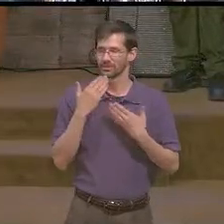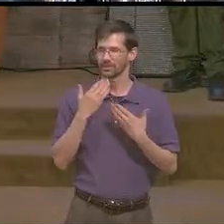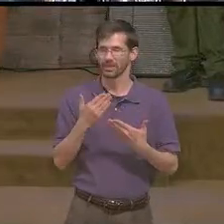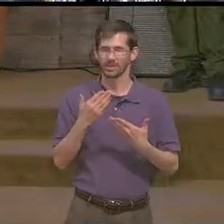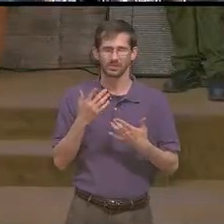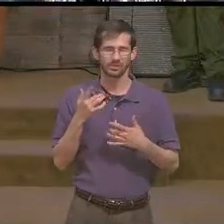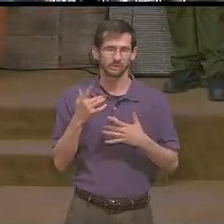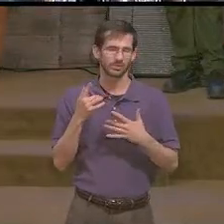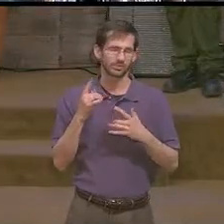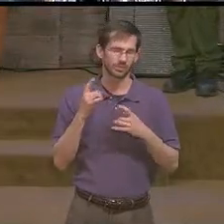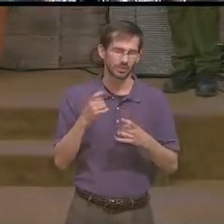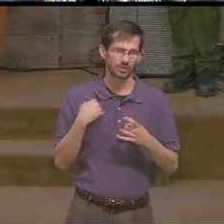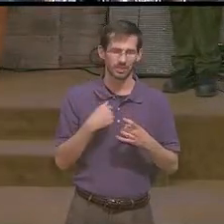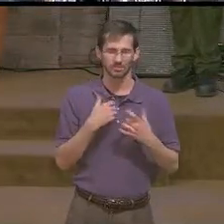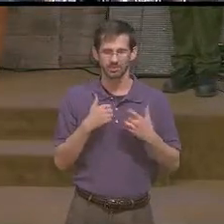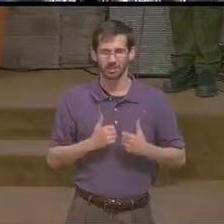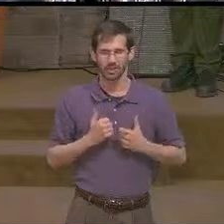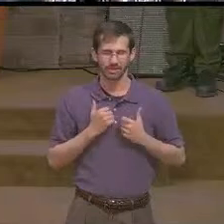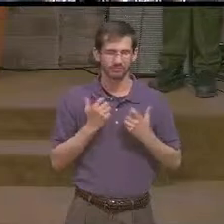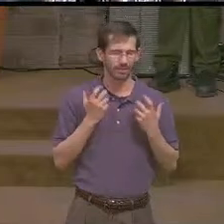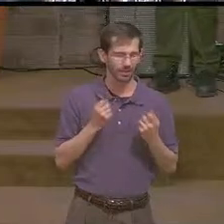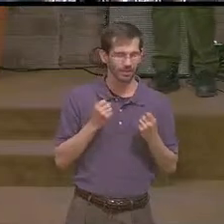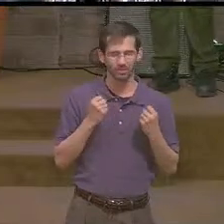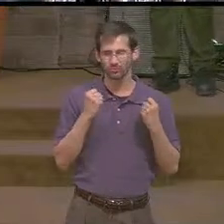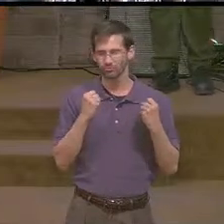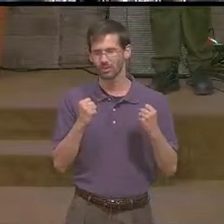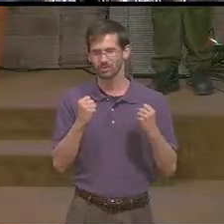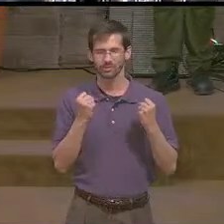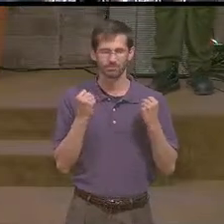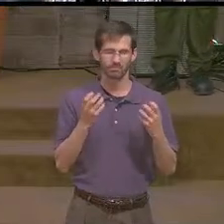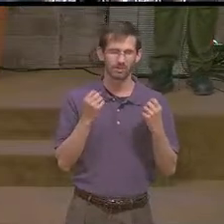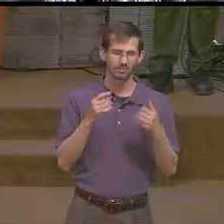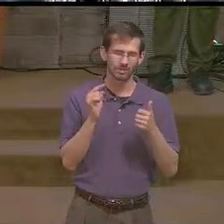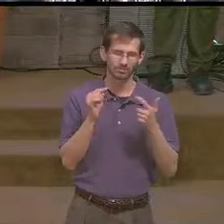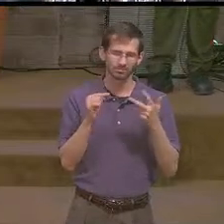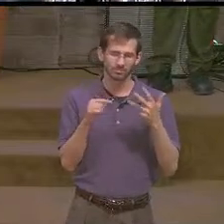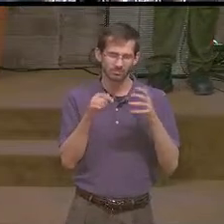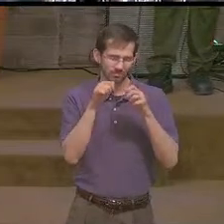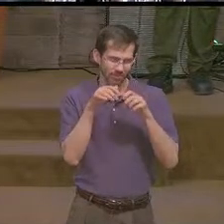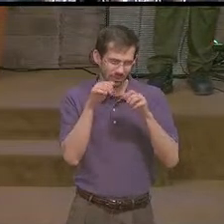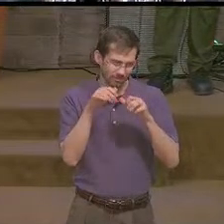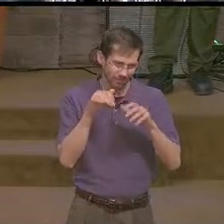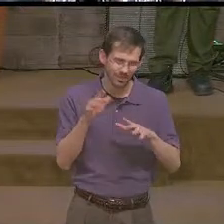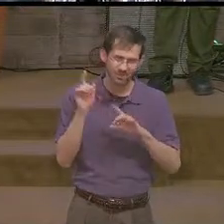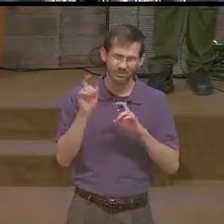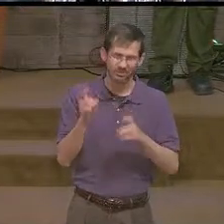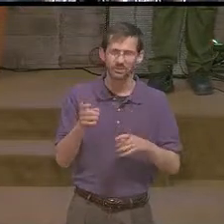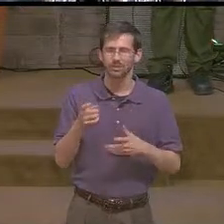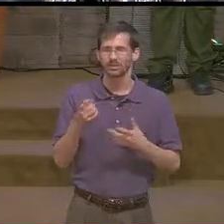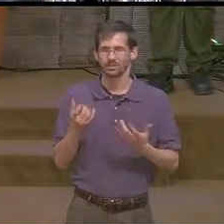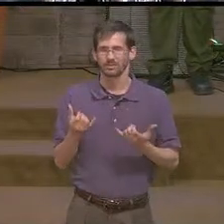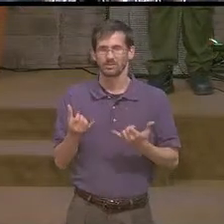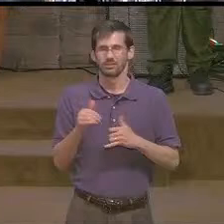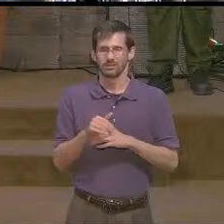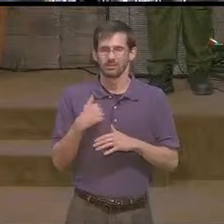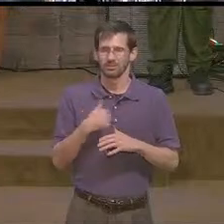and strength. And the many blessings you have stored upon us, Father God. Lord, we're here to meet with you tonight, Father God, for your